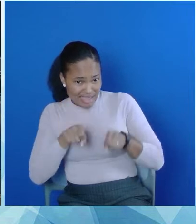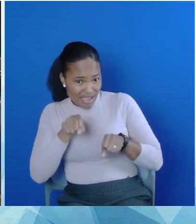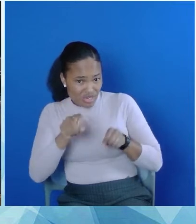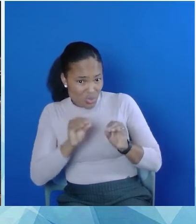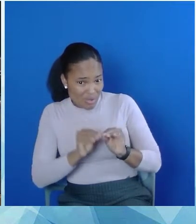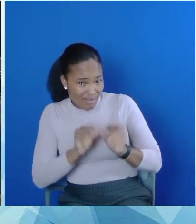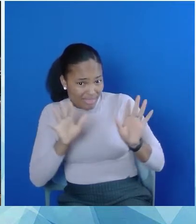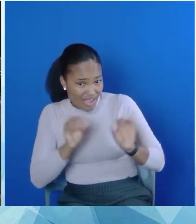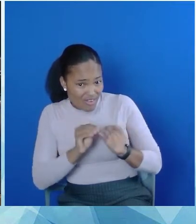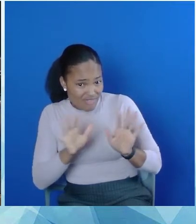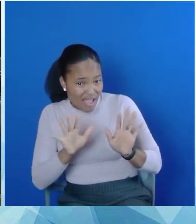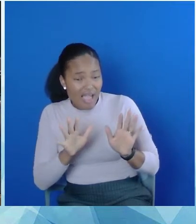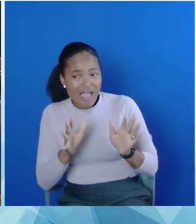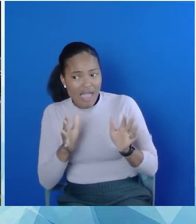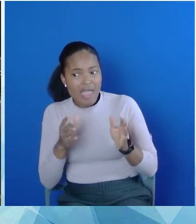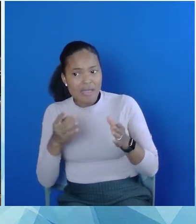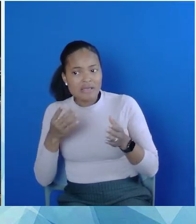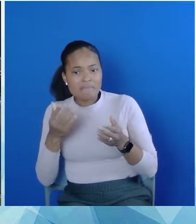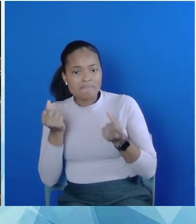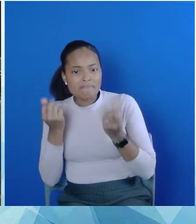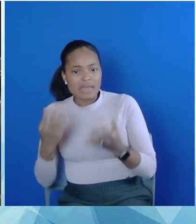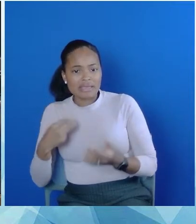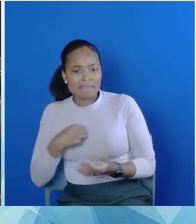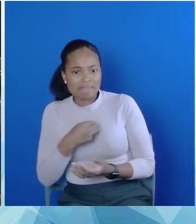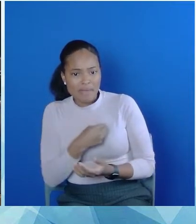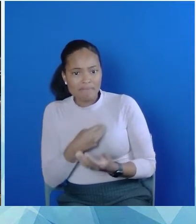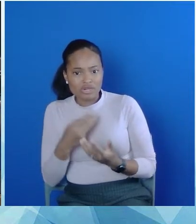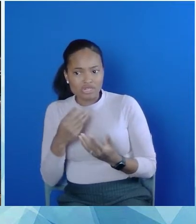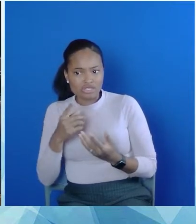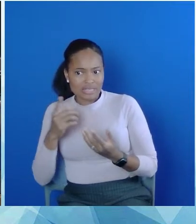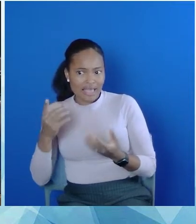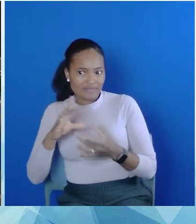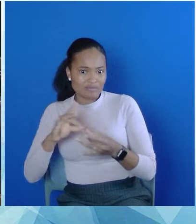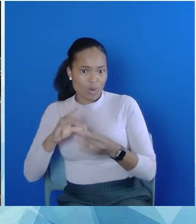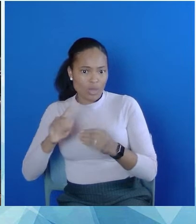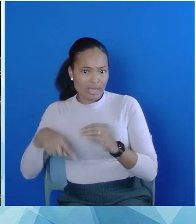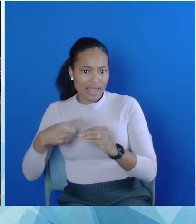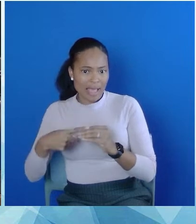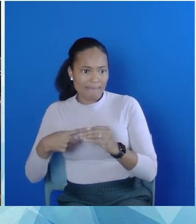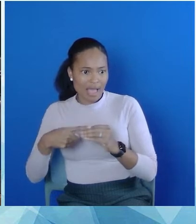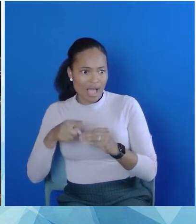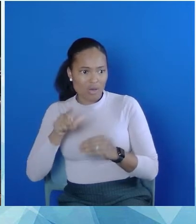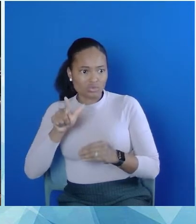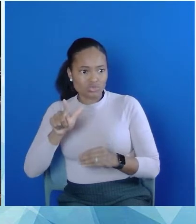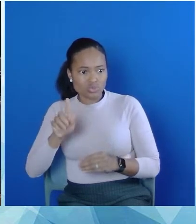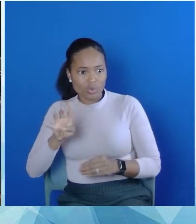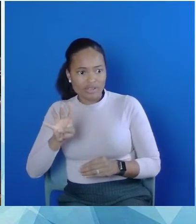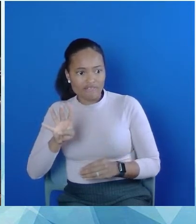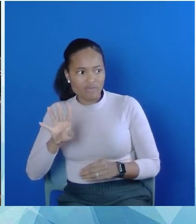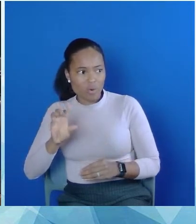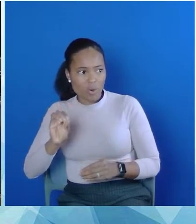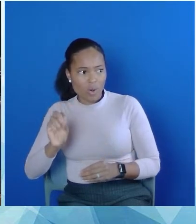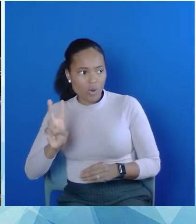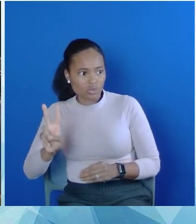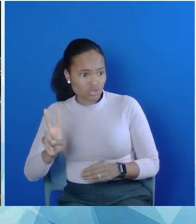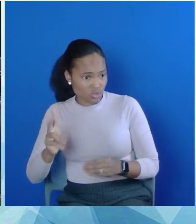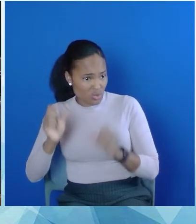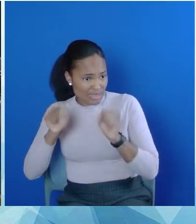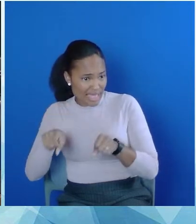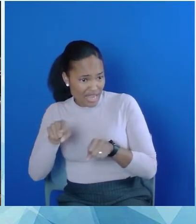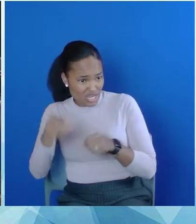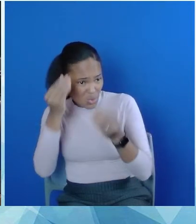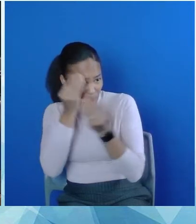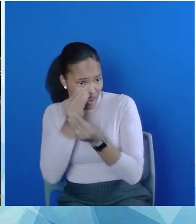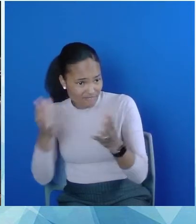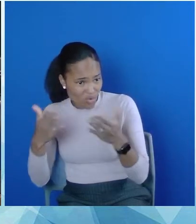spoken about 1402, is there anything you can share about 2456 with maybe the public to make the, so that maybe they can understand